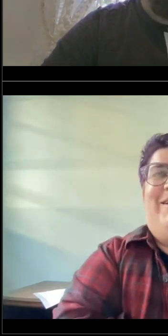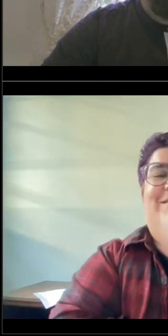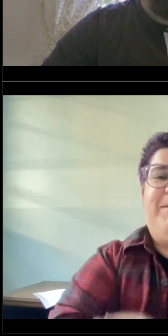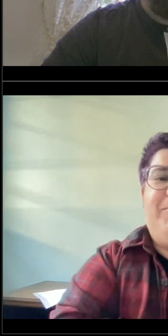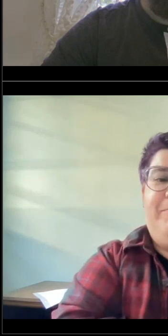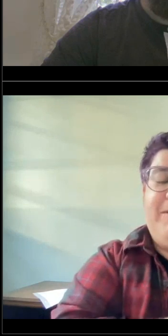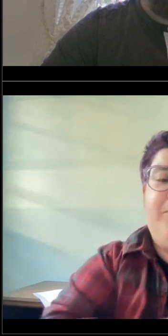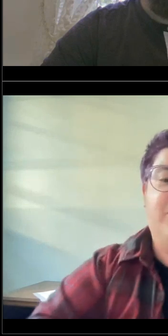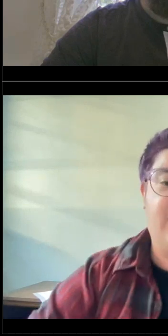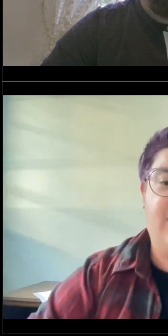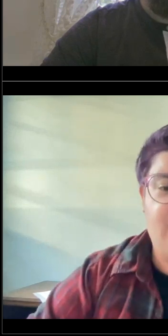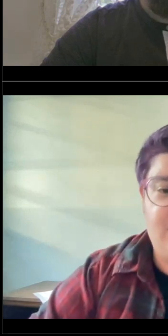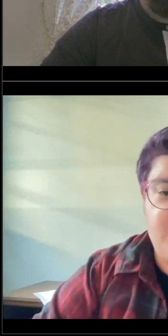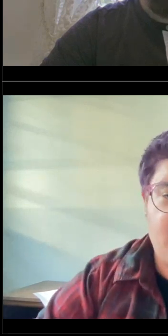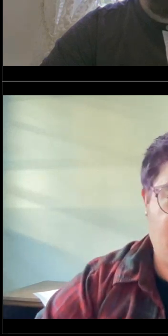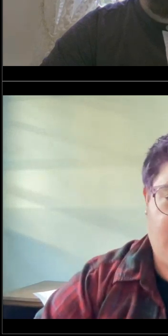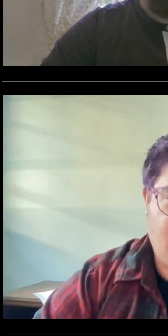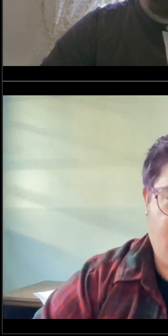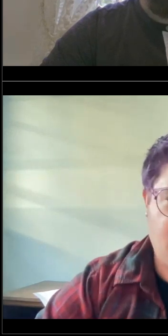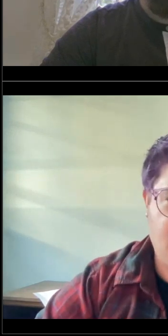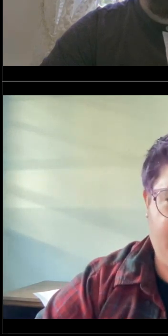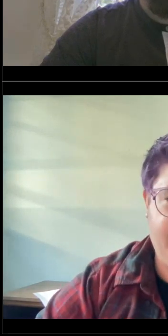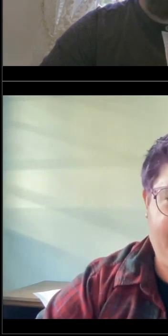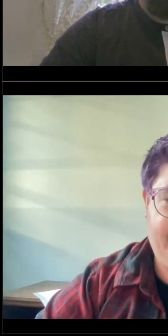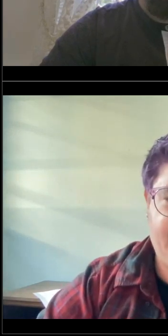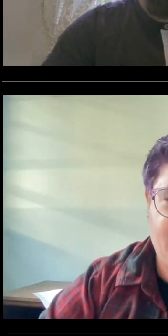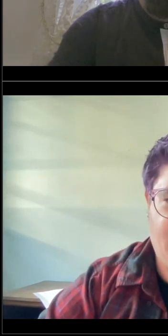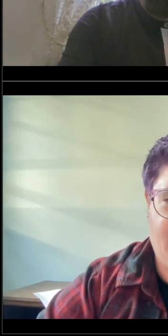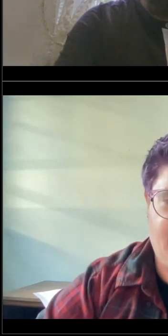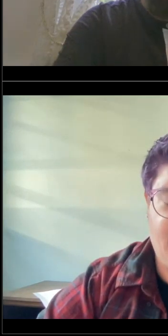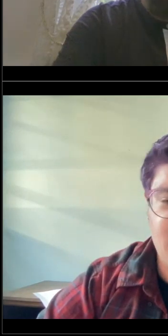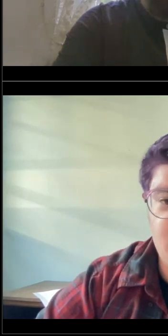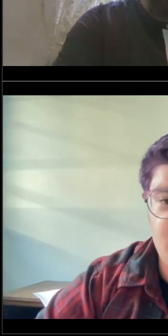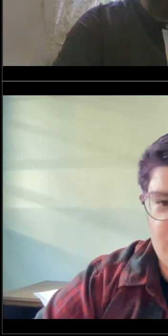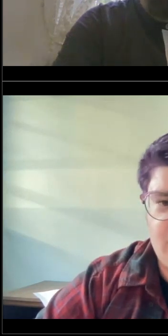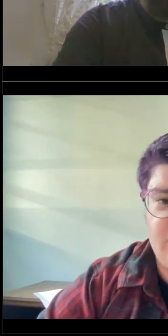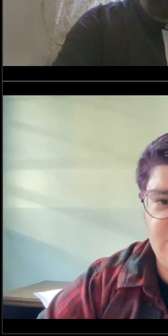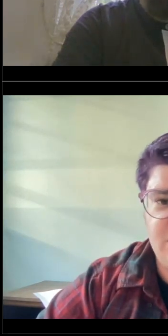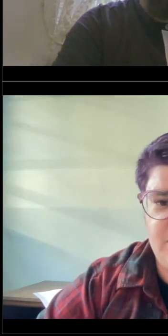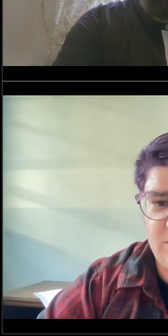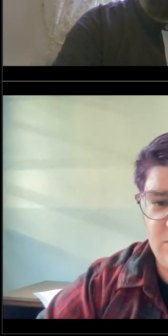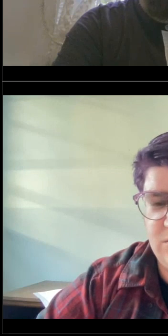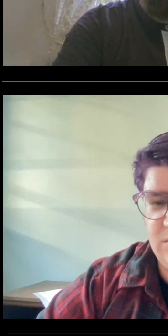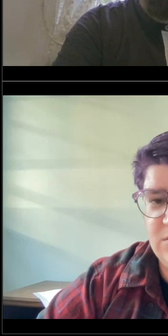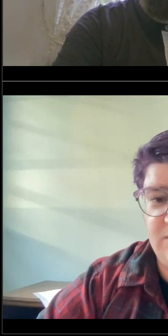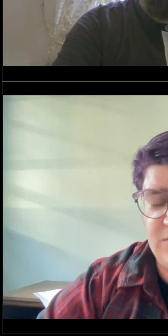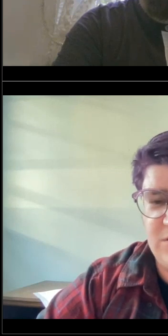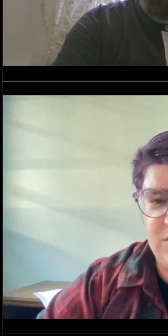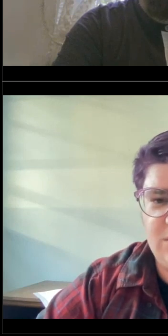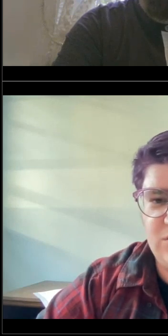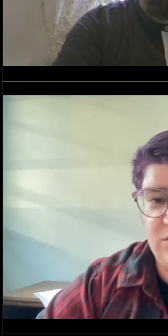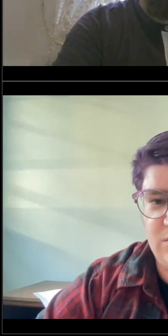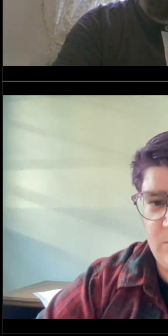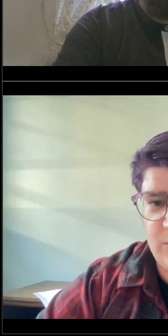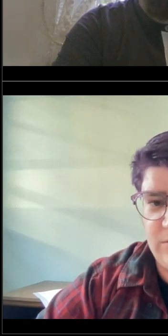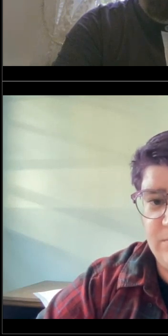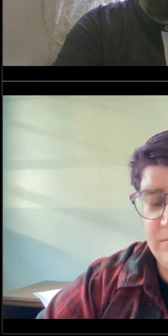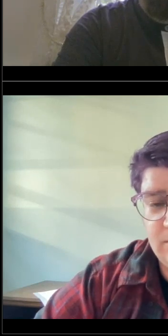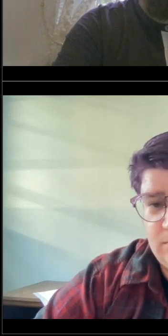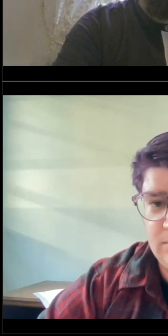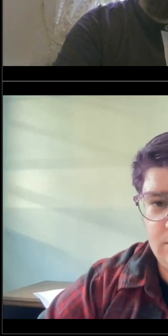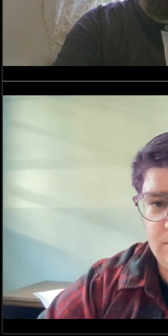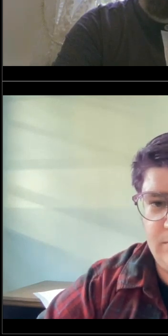Yeah, because people will say that this is what they do and then they don't do it. They do it only when they see somebody who's sufficiently gender